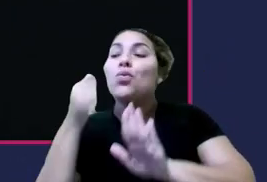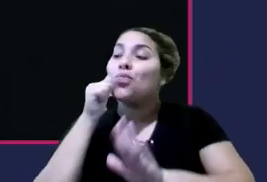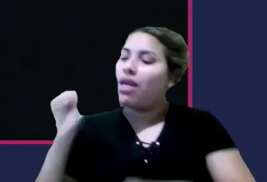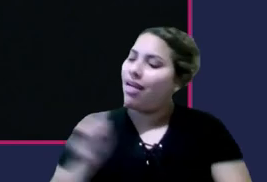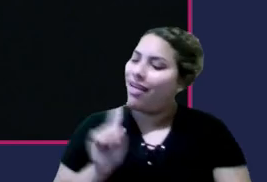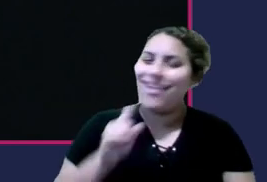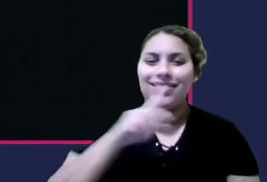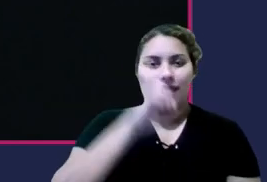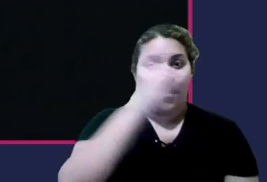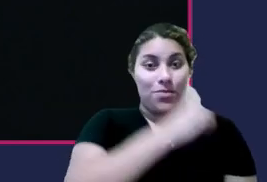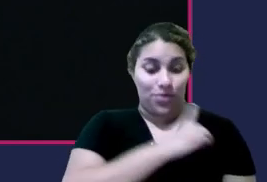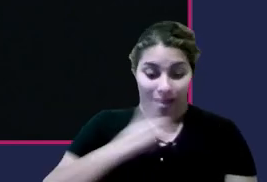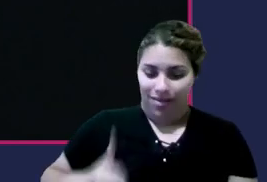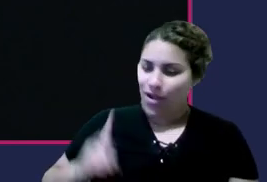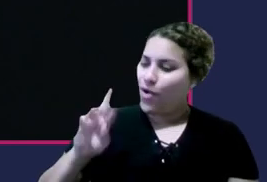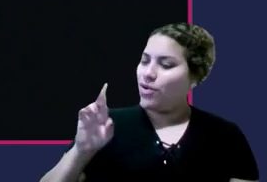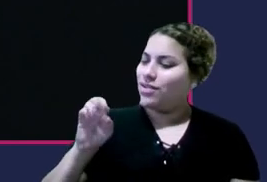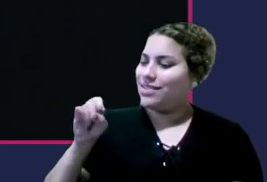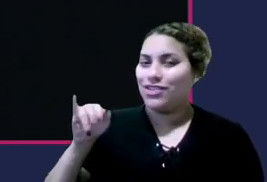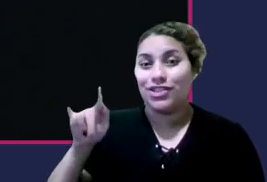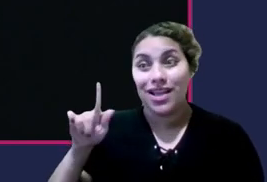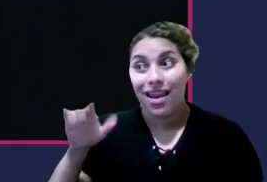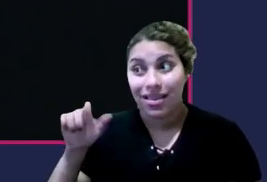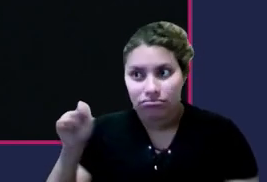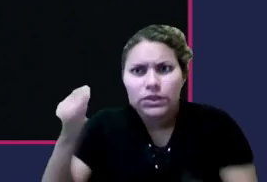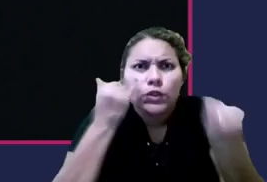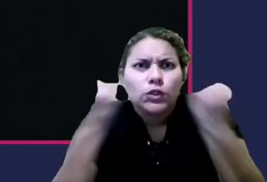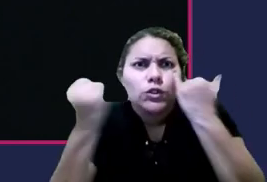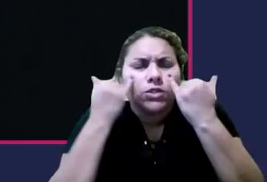Congresswoman Rosângela brought some important